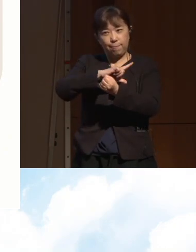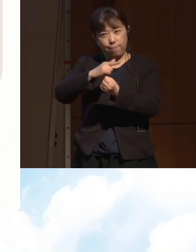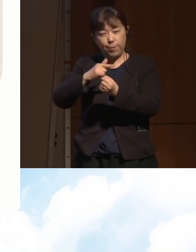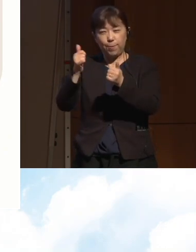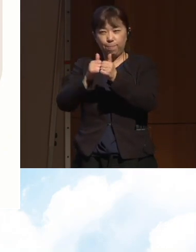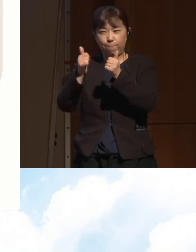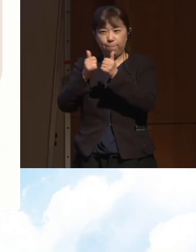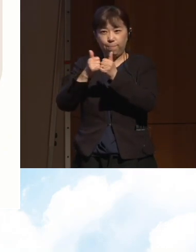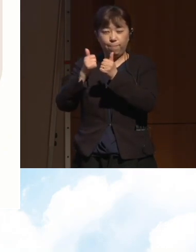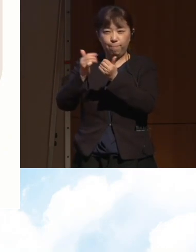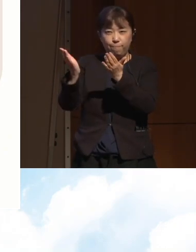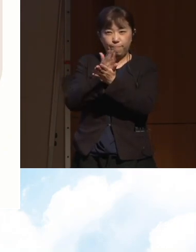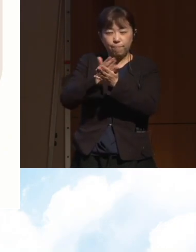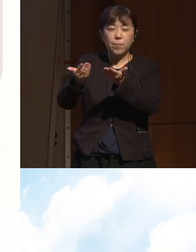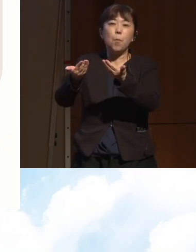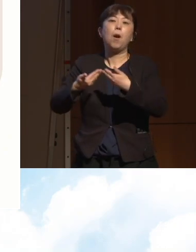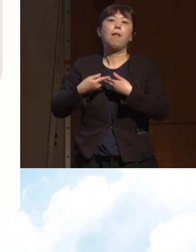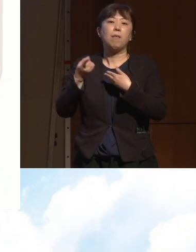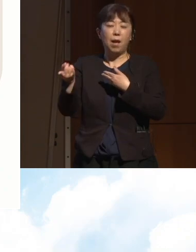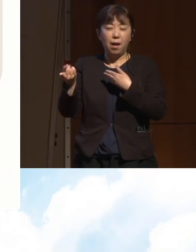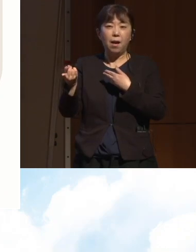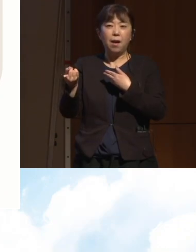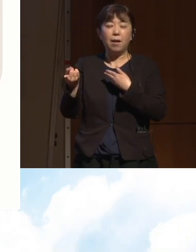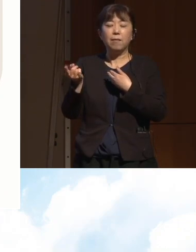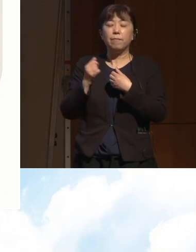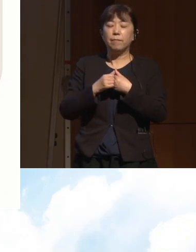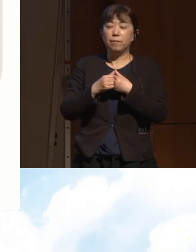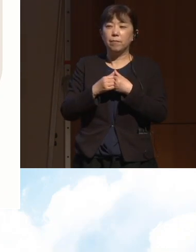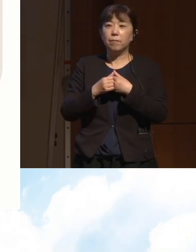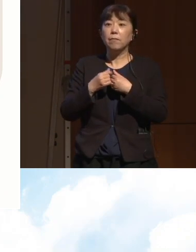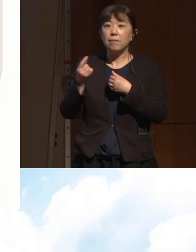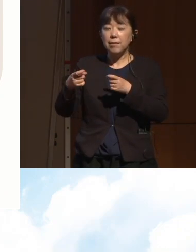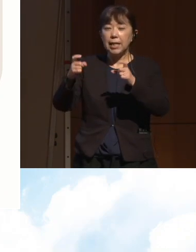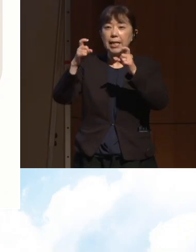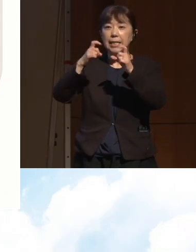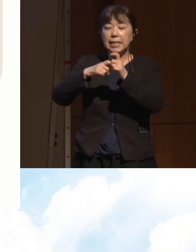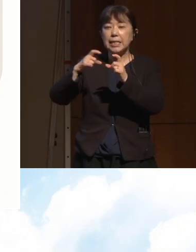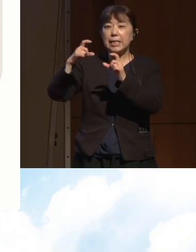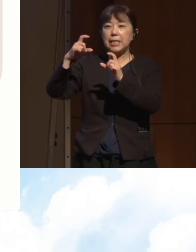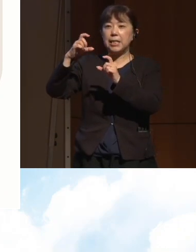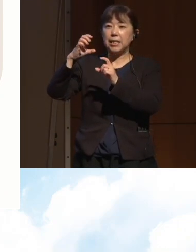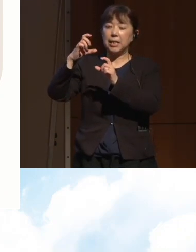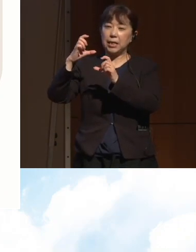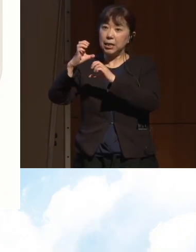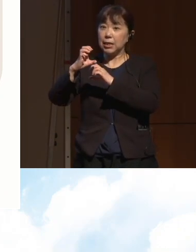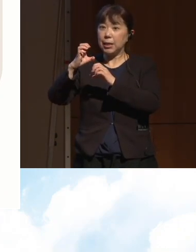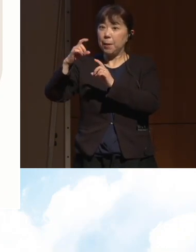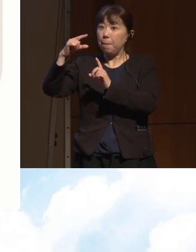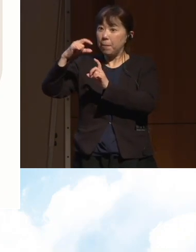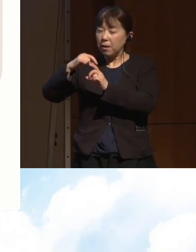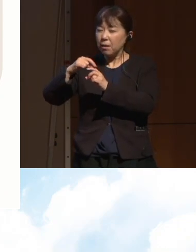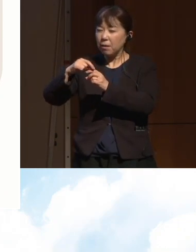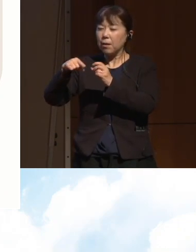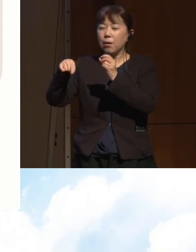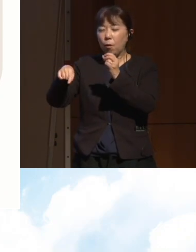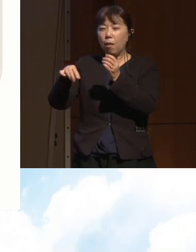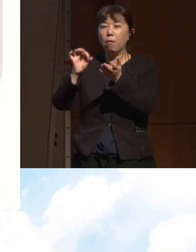good clinical practice, under GCP, a clinical trial that began 9 days after the outbreak was